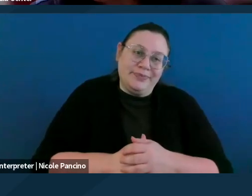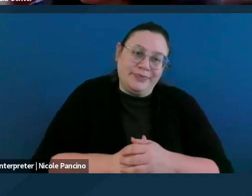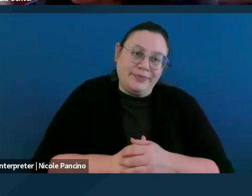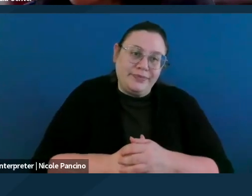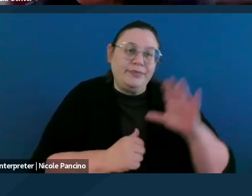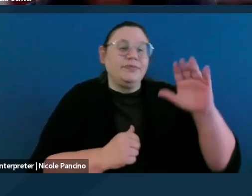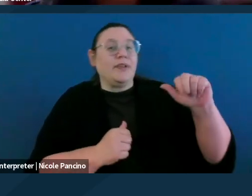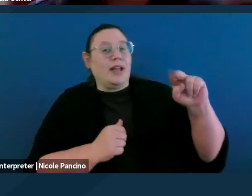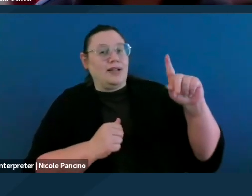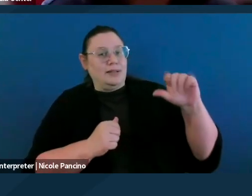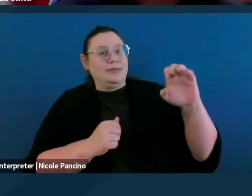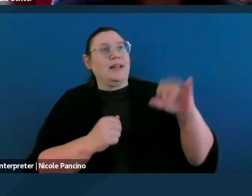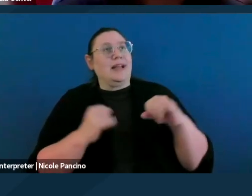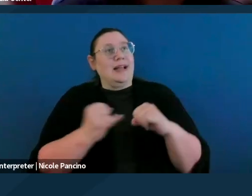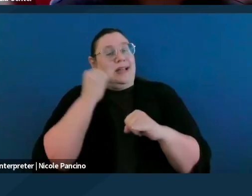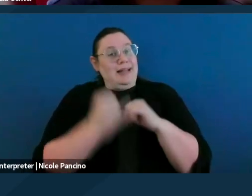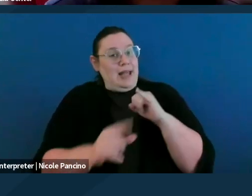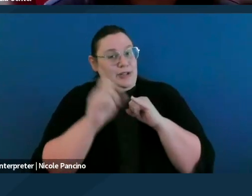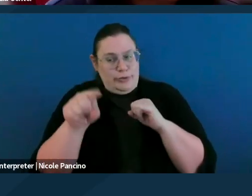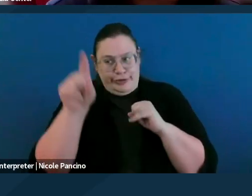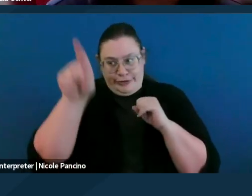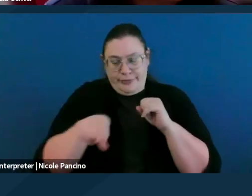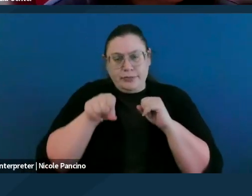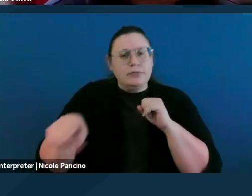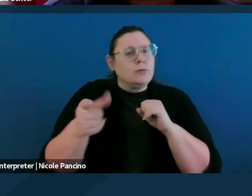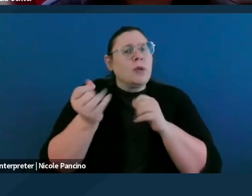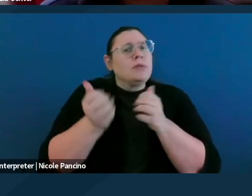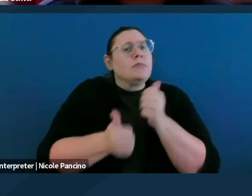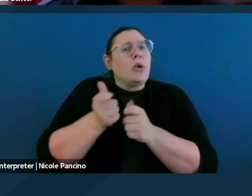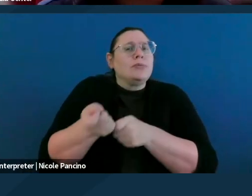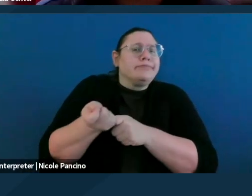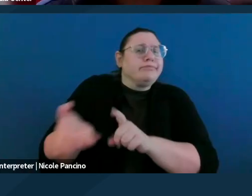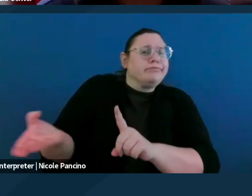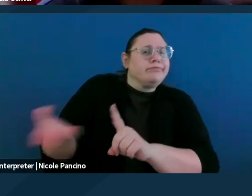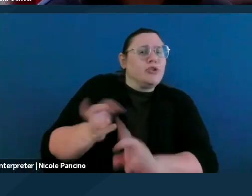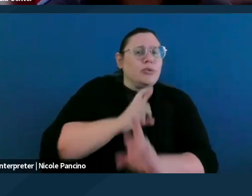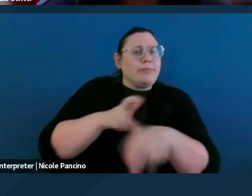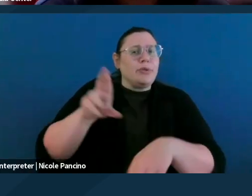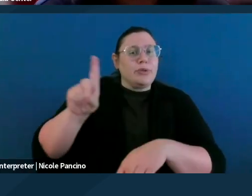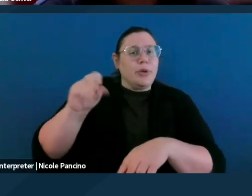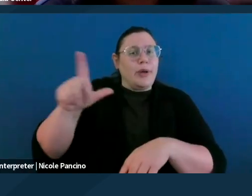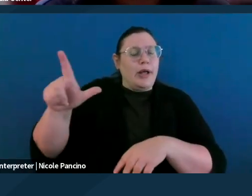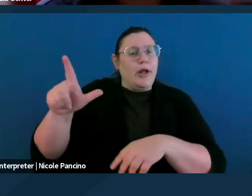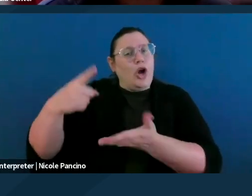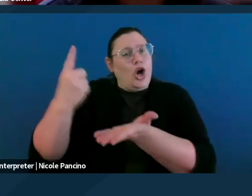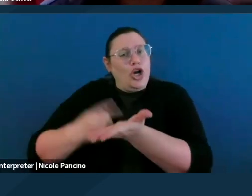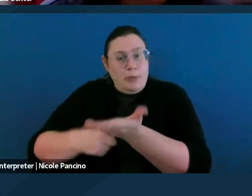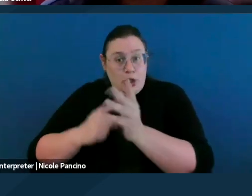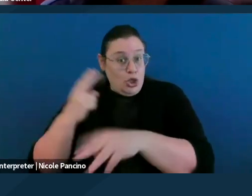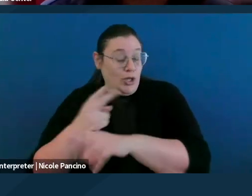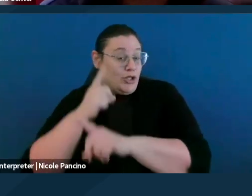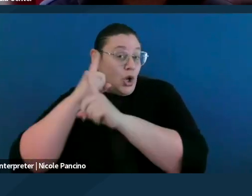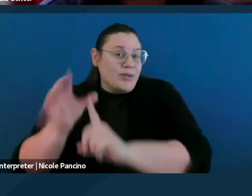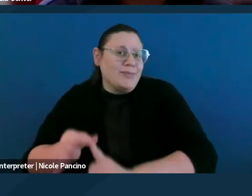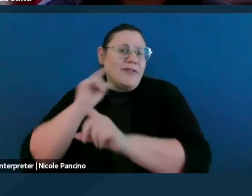And then the last question, I think, is what is the most persuasive response to DOL's argument that the utilization goals, especially for